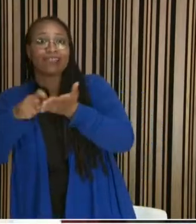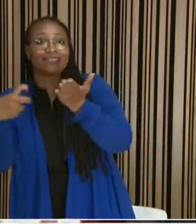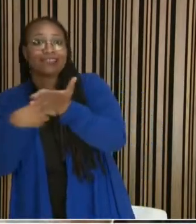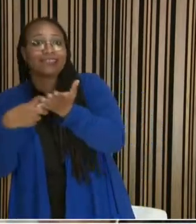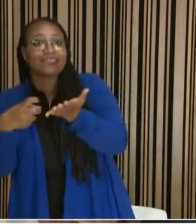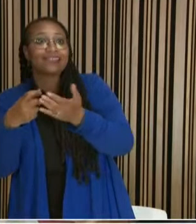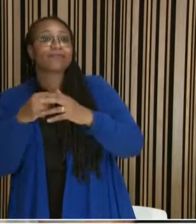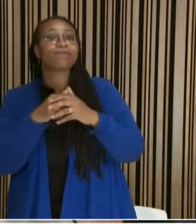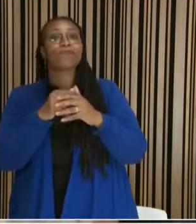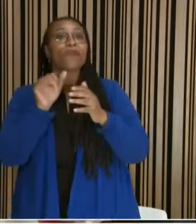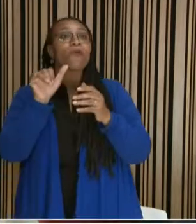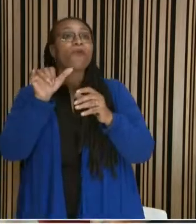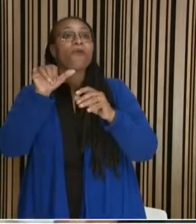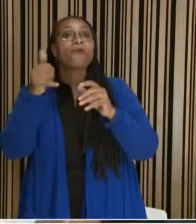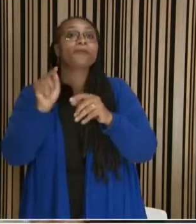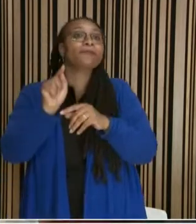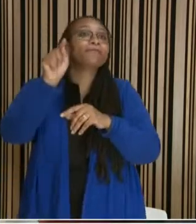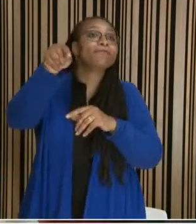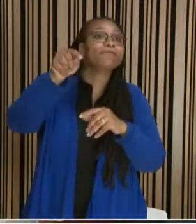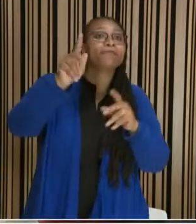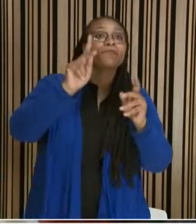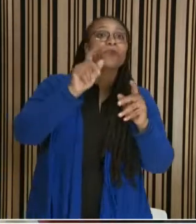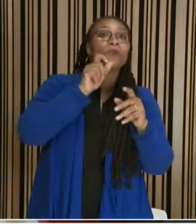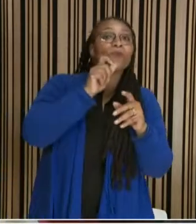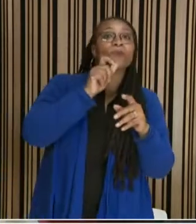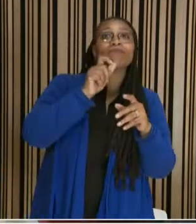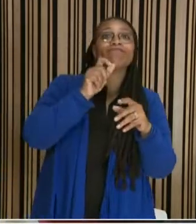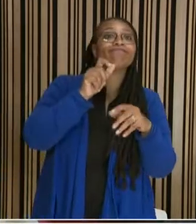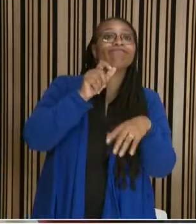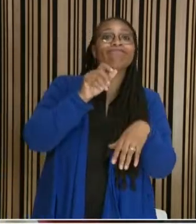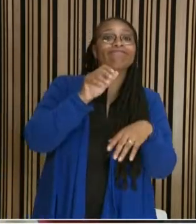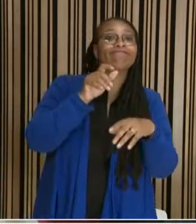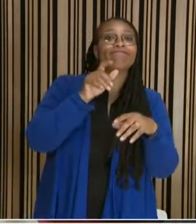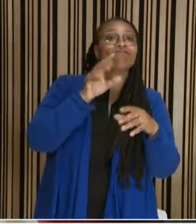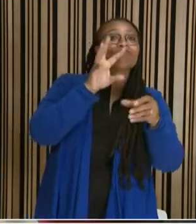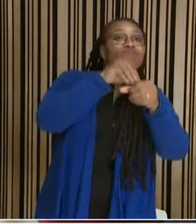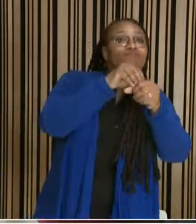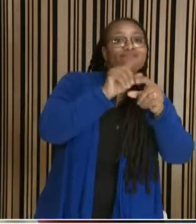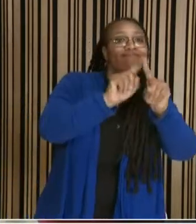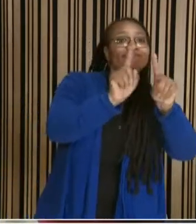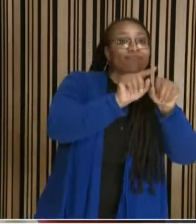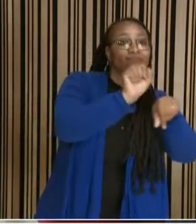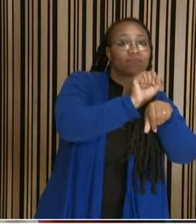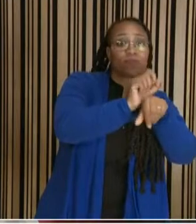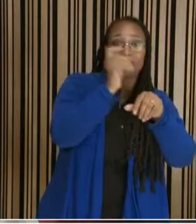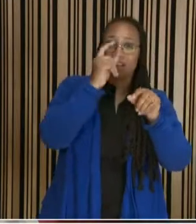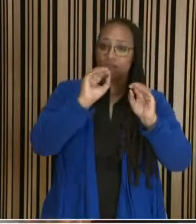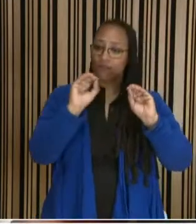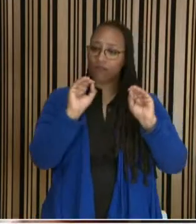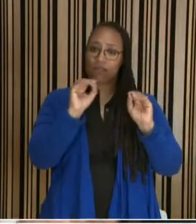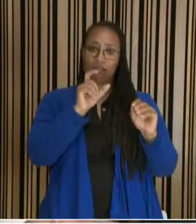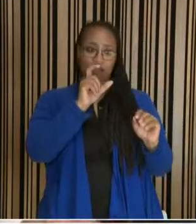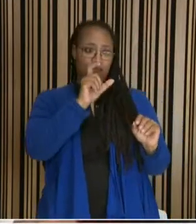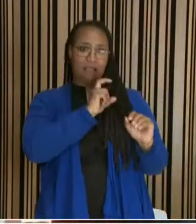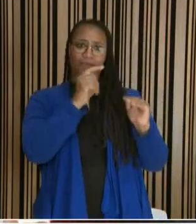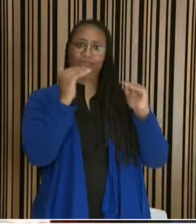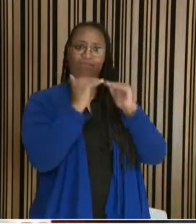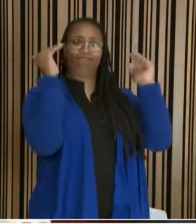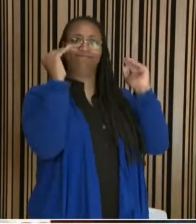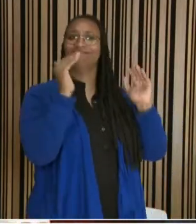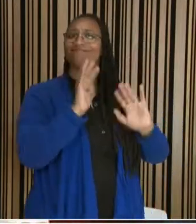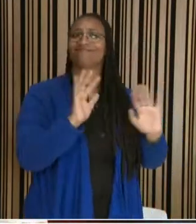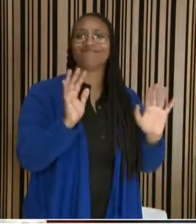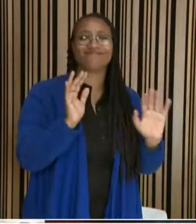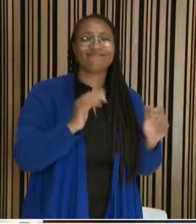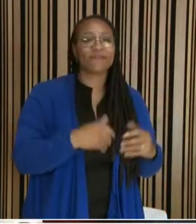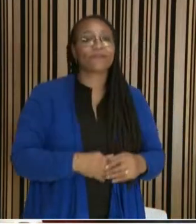for other people, non-police people, to take non-emergency type reports, a theft report, for example.